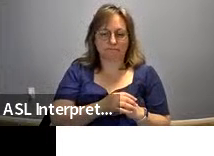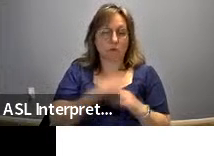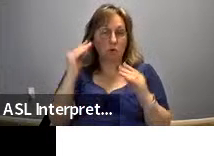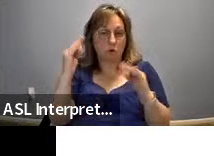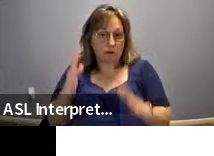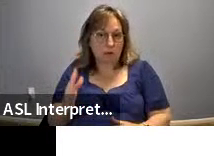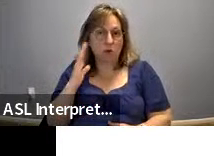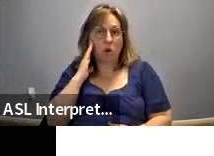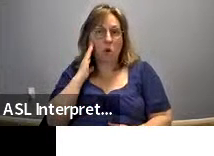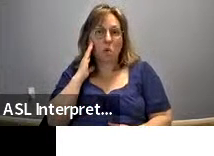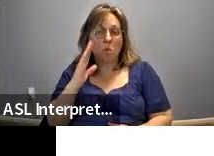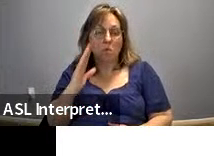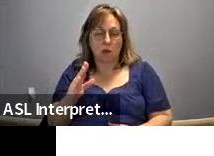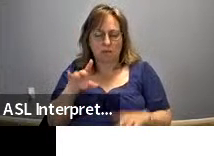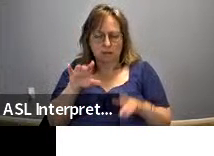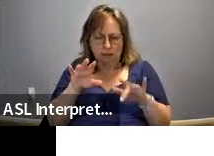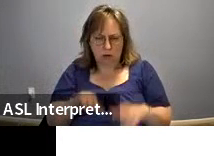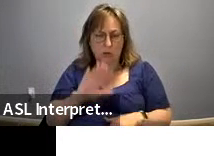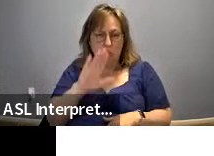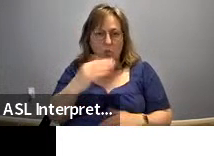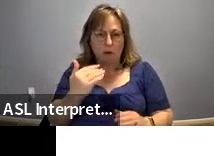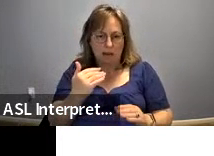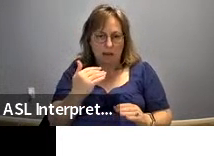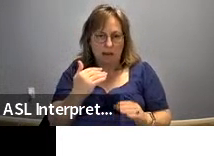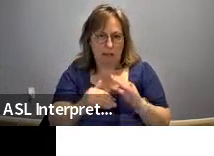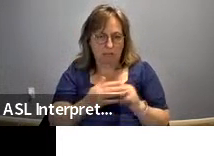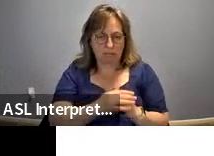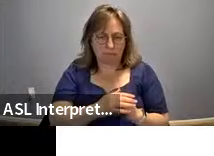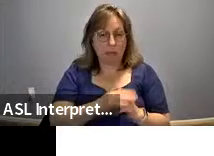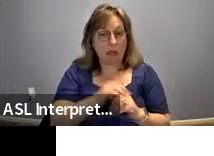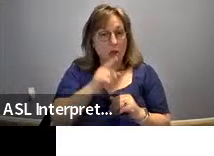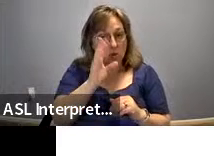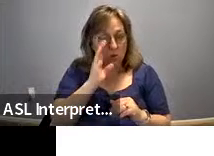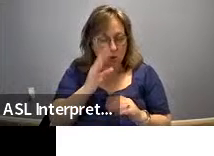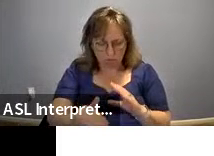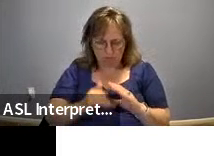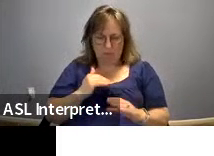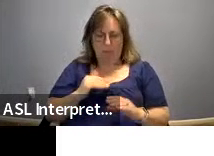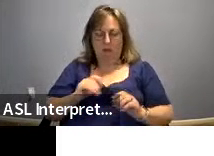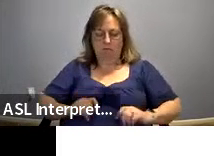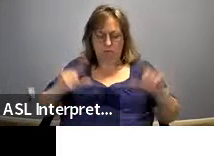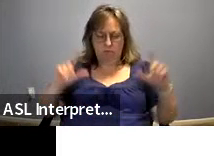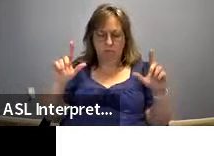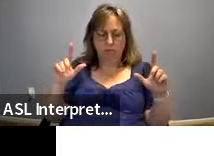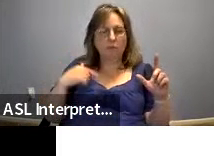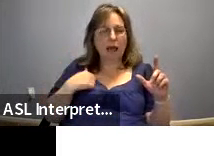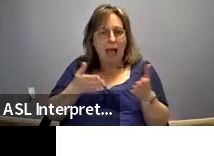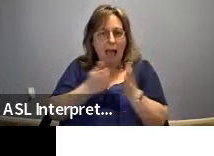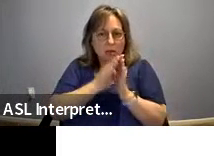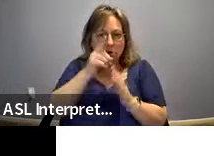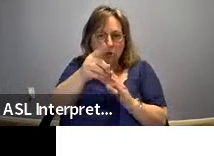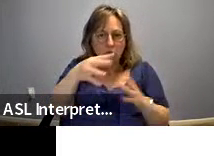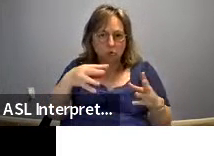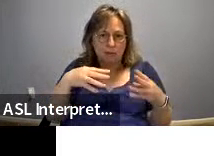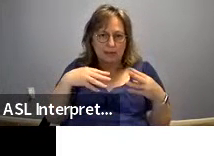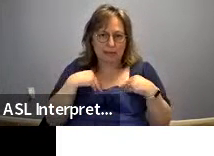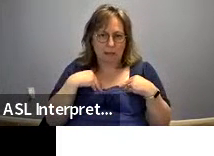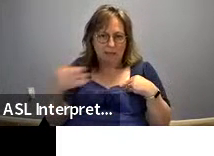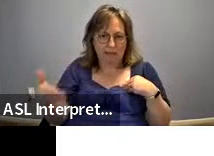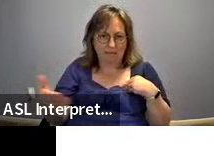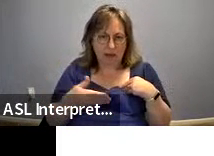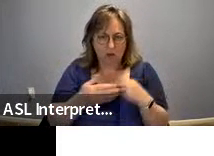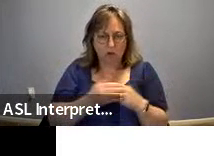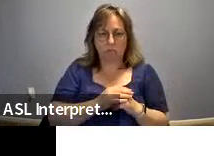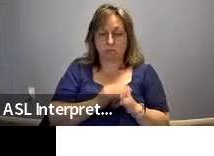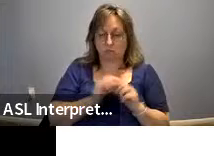enter your email address into the system, and you'll get an email from Seesaw asking you to accept the invitation. Once you do, you can